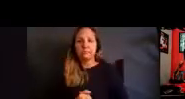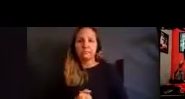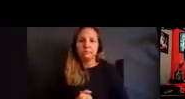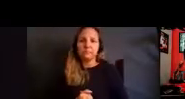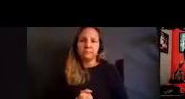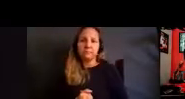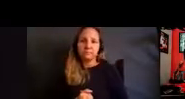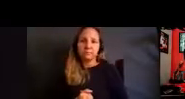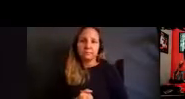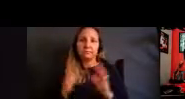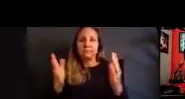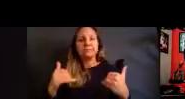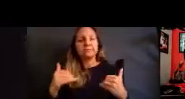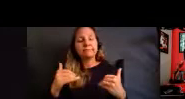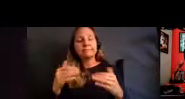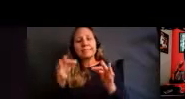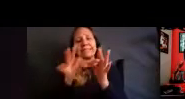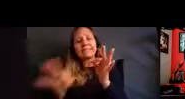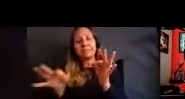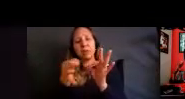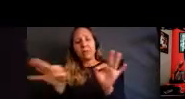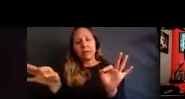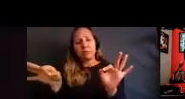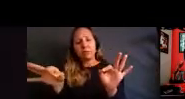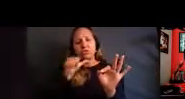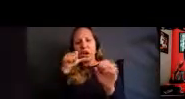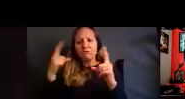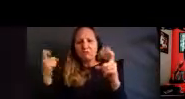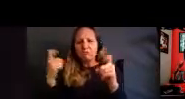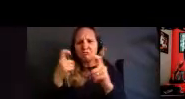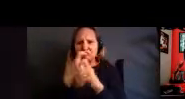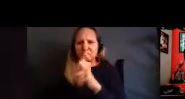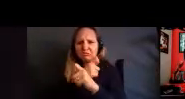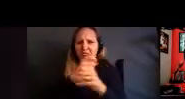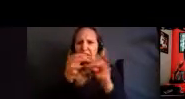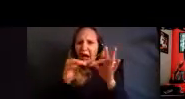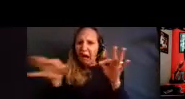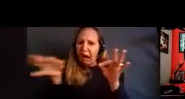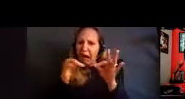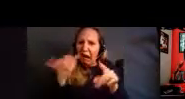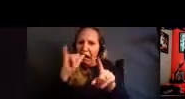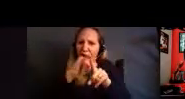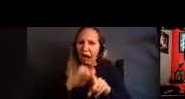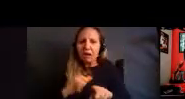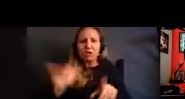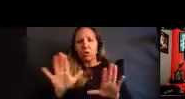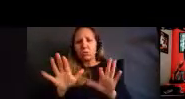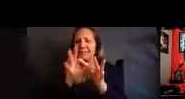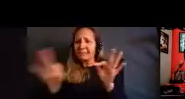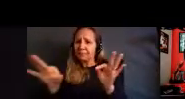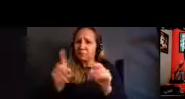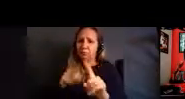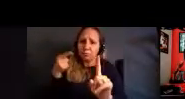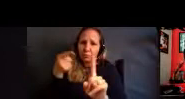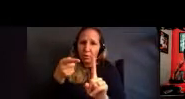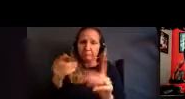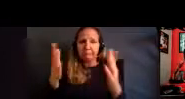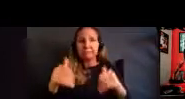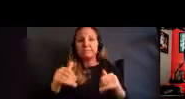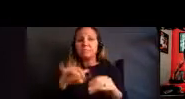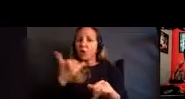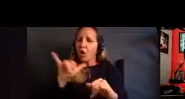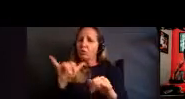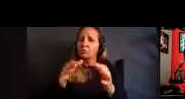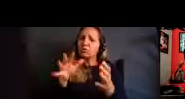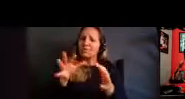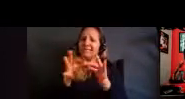Use simple language. So keep your description simple and to the point. And consider a statement about your organization's diversity and